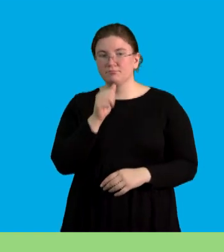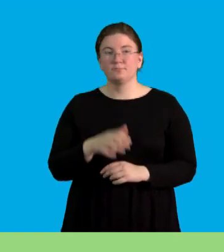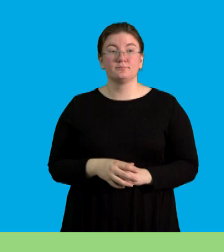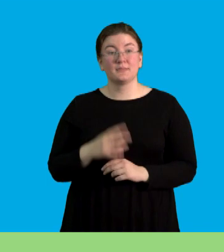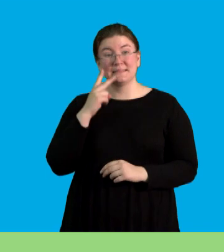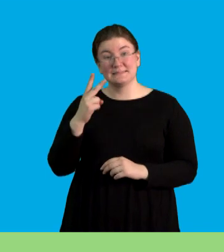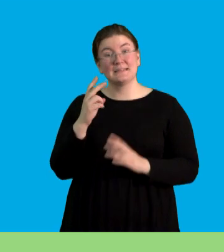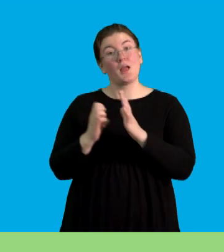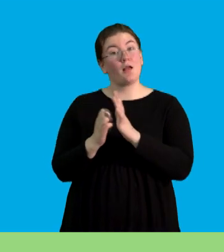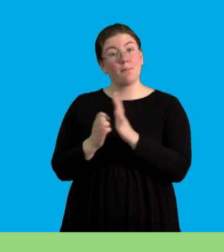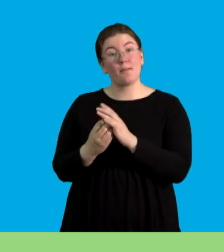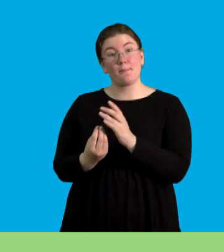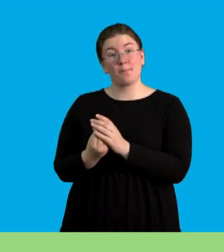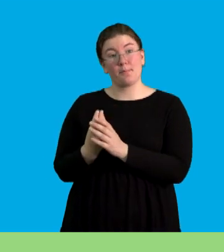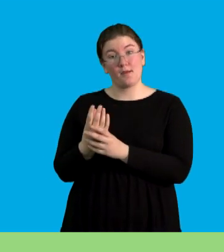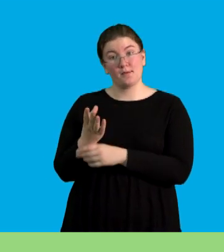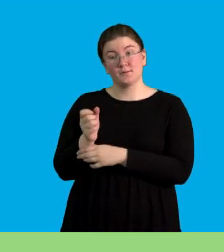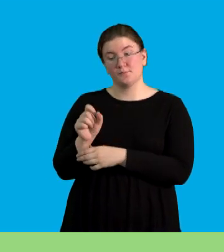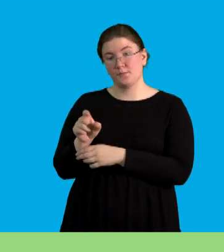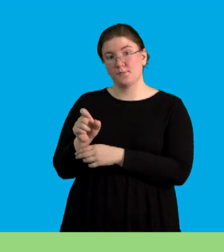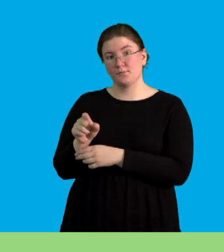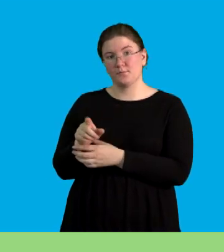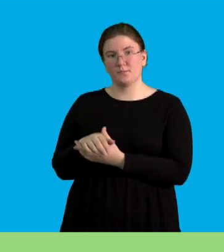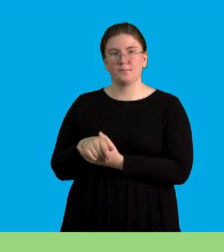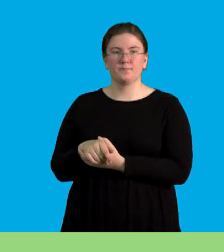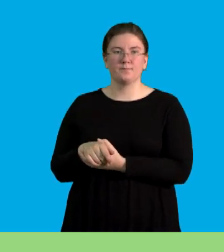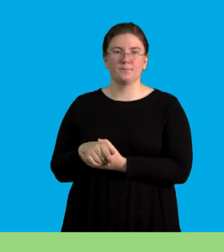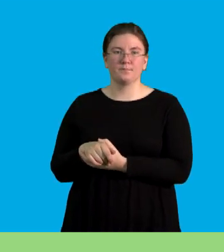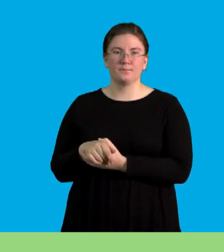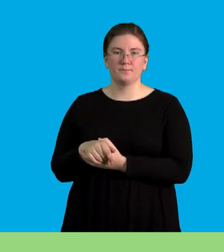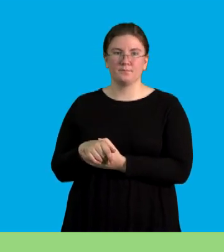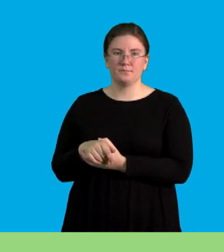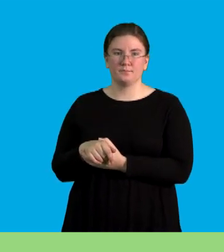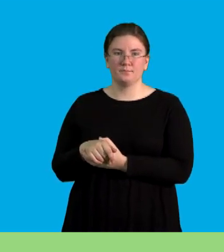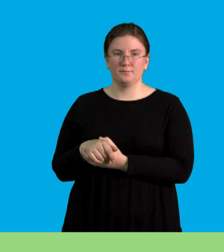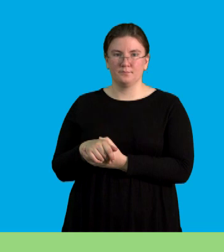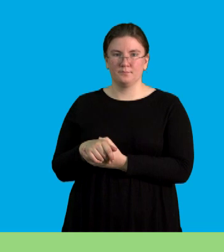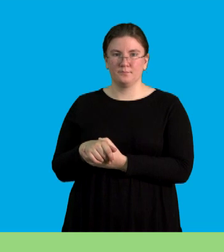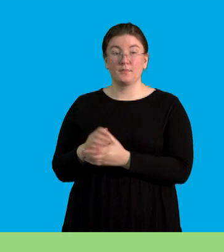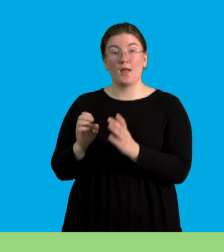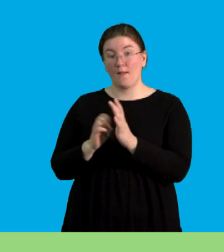Okay, an example of plants that adapt to the environment. An